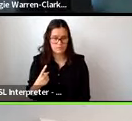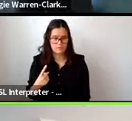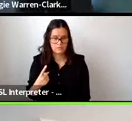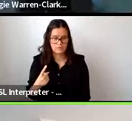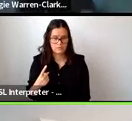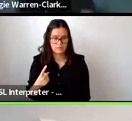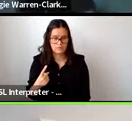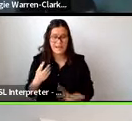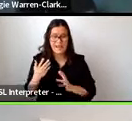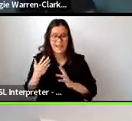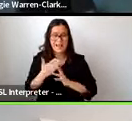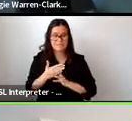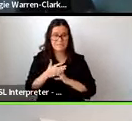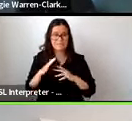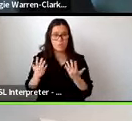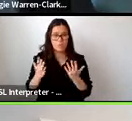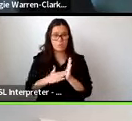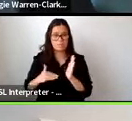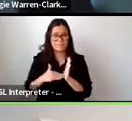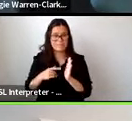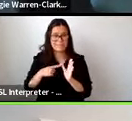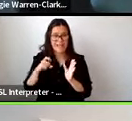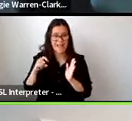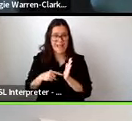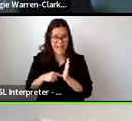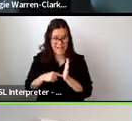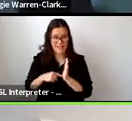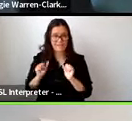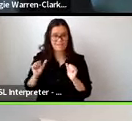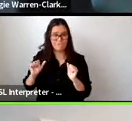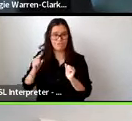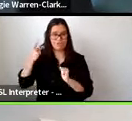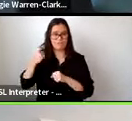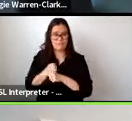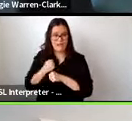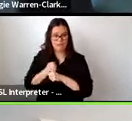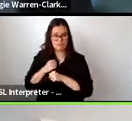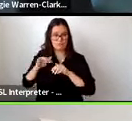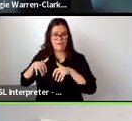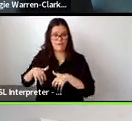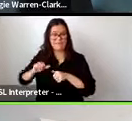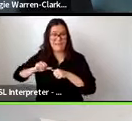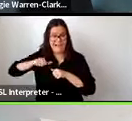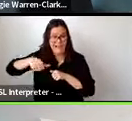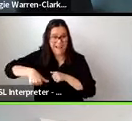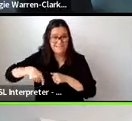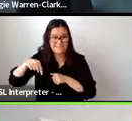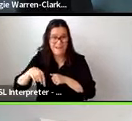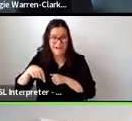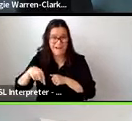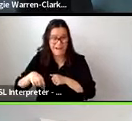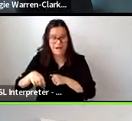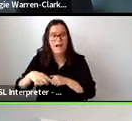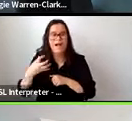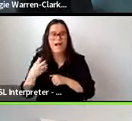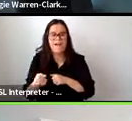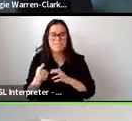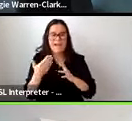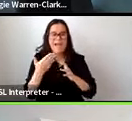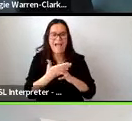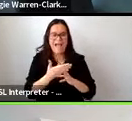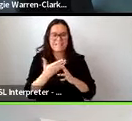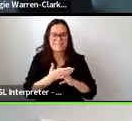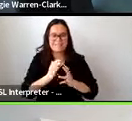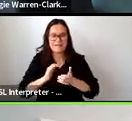Accessibility for New Zealanders Act was produced, Access Alliance was